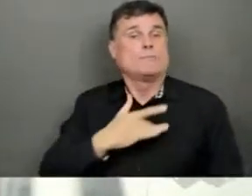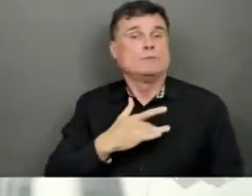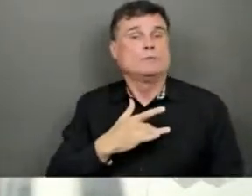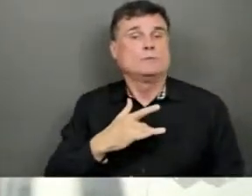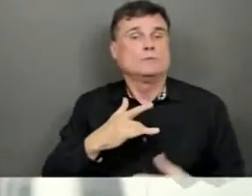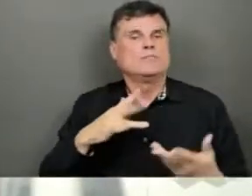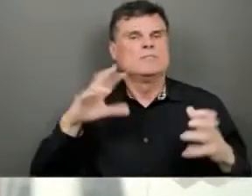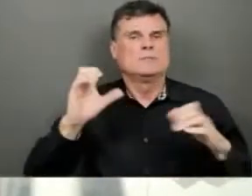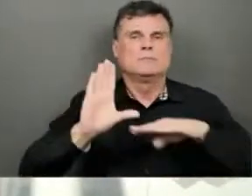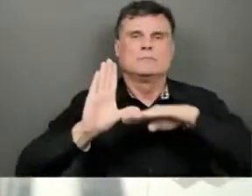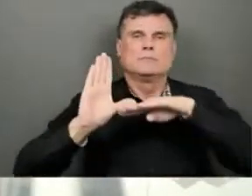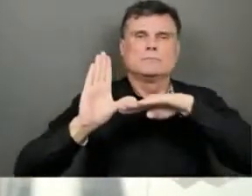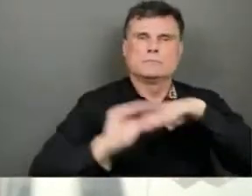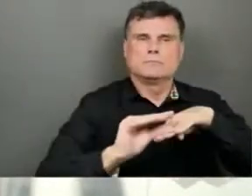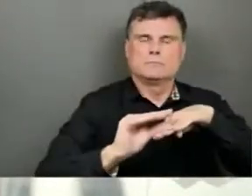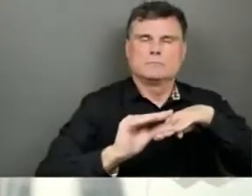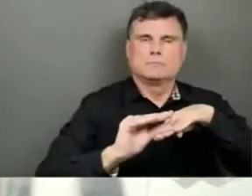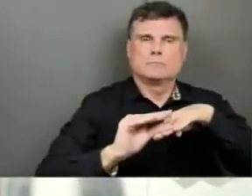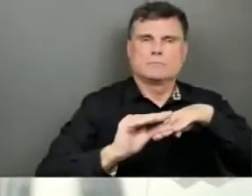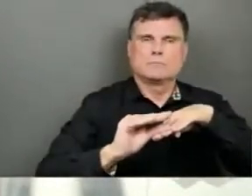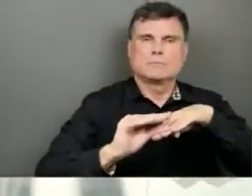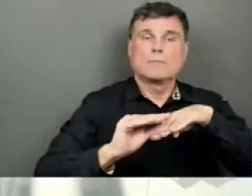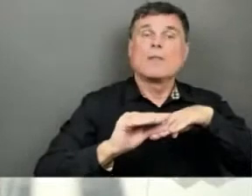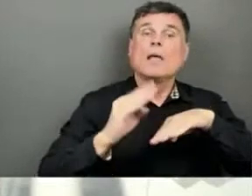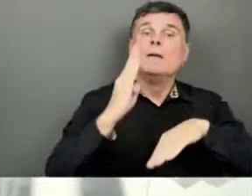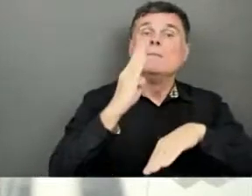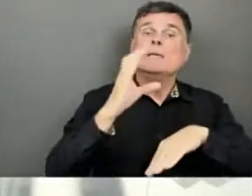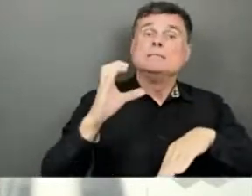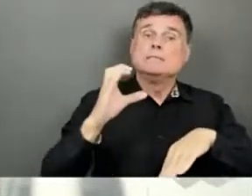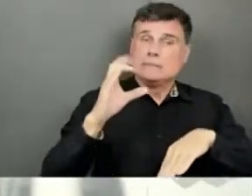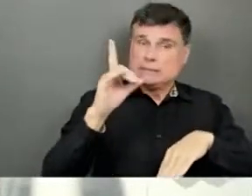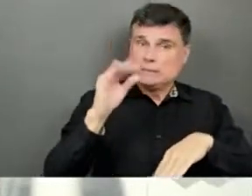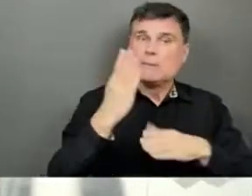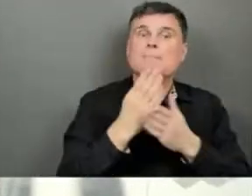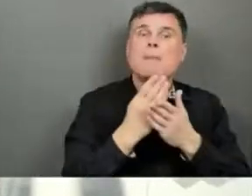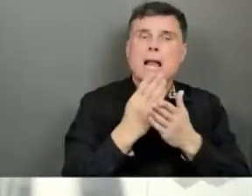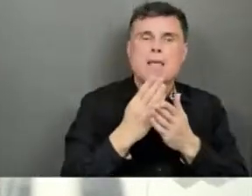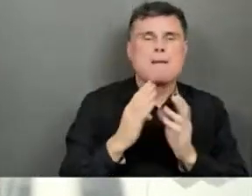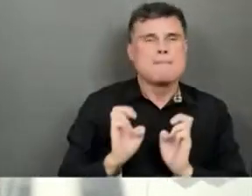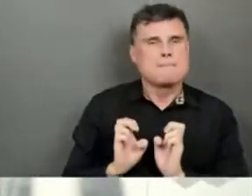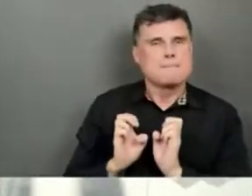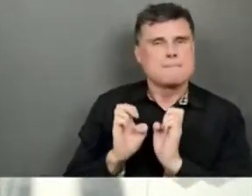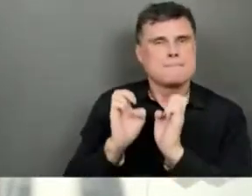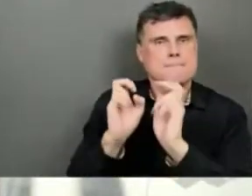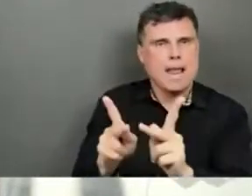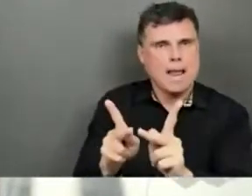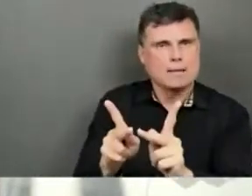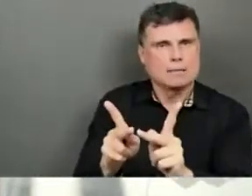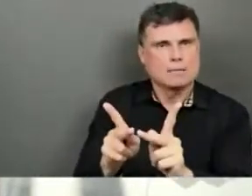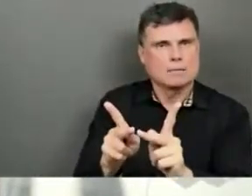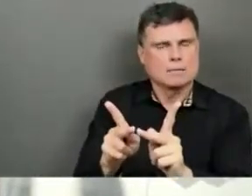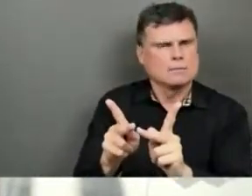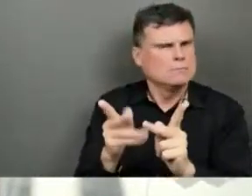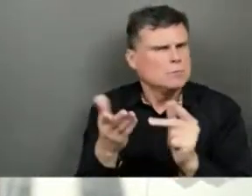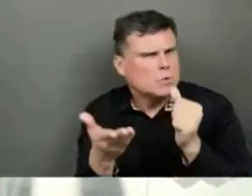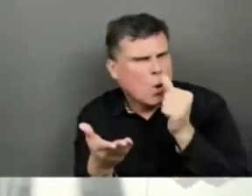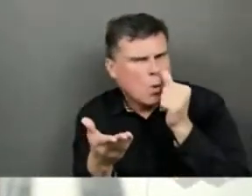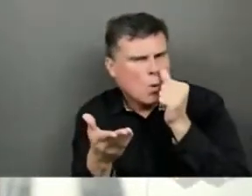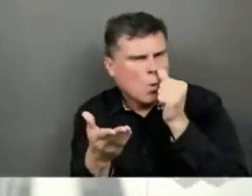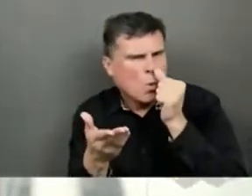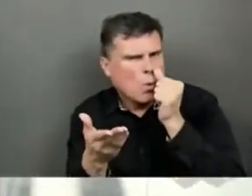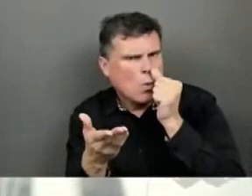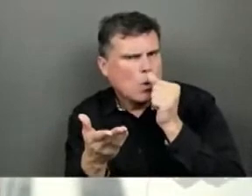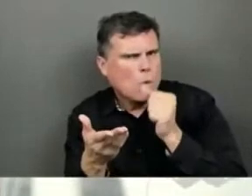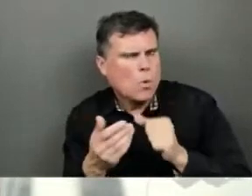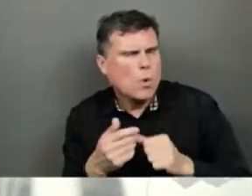patient charges. He did mention that BC got a bit of a reimbursement. So what does that say about